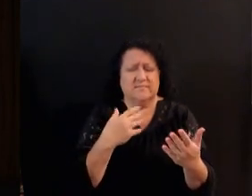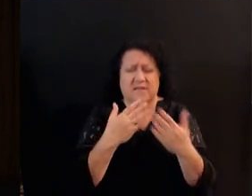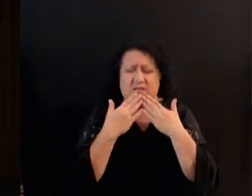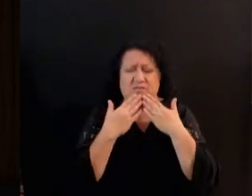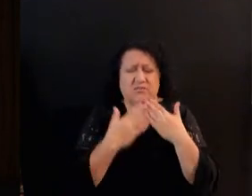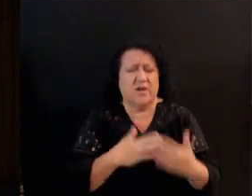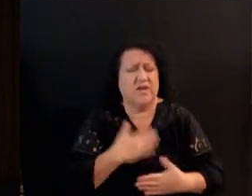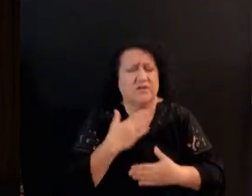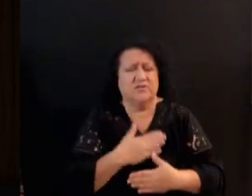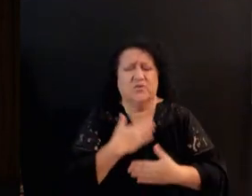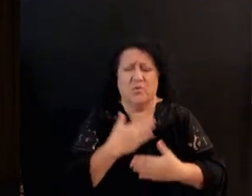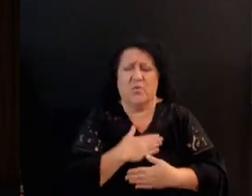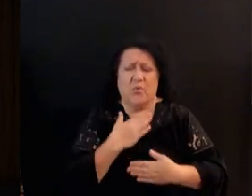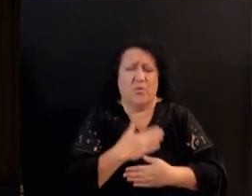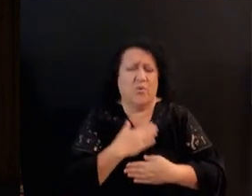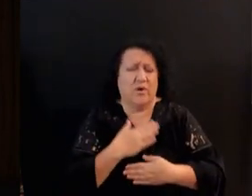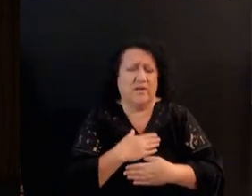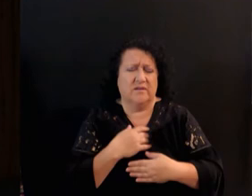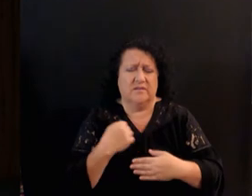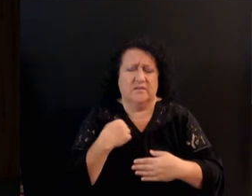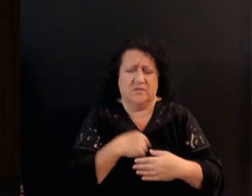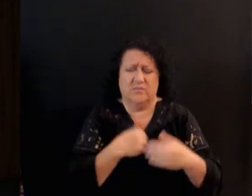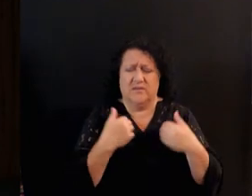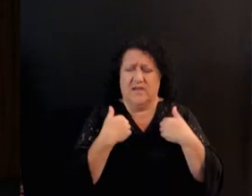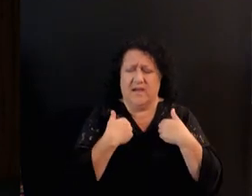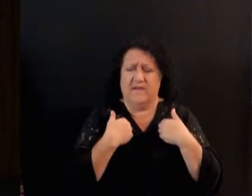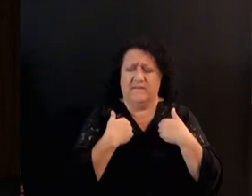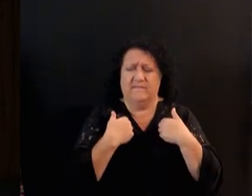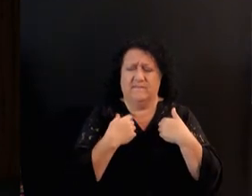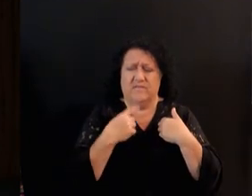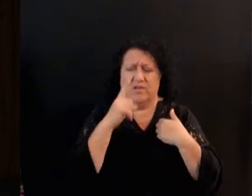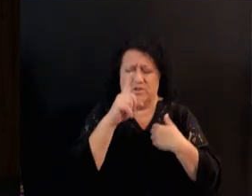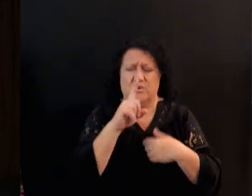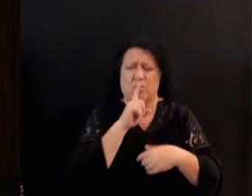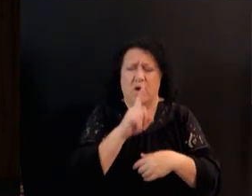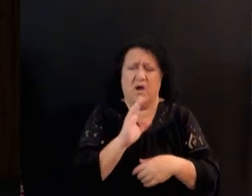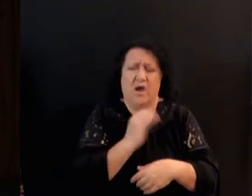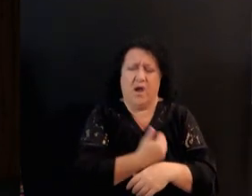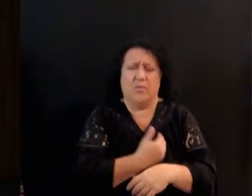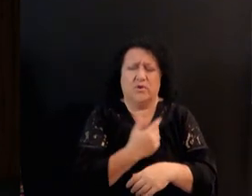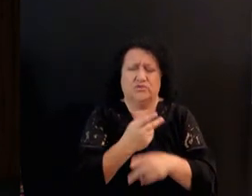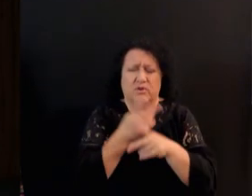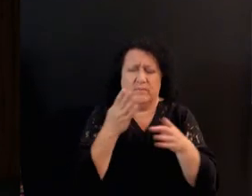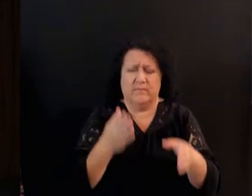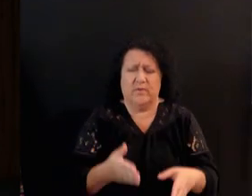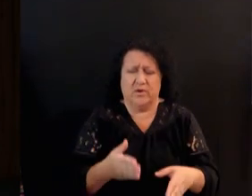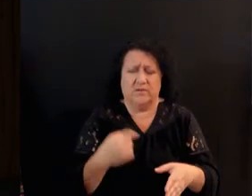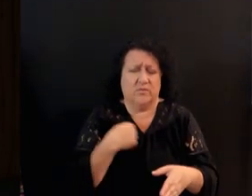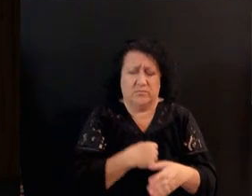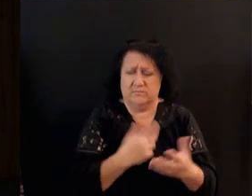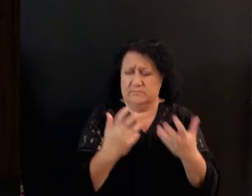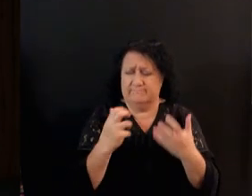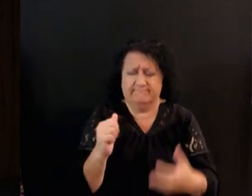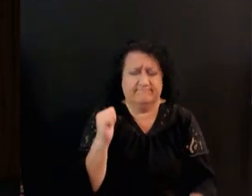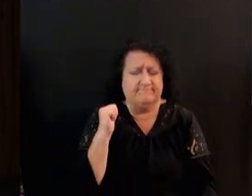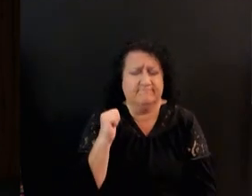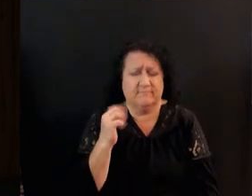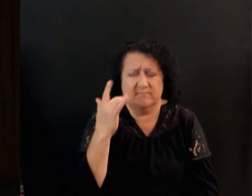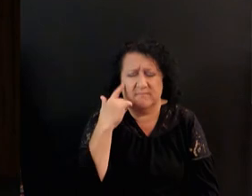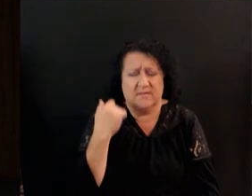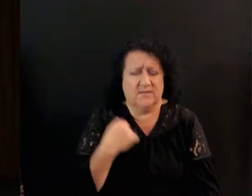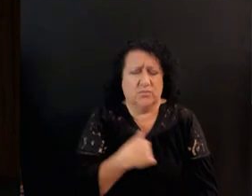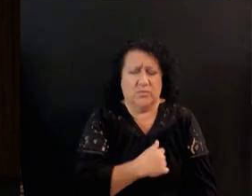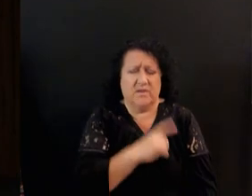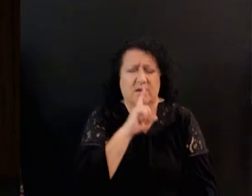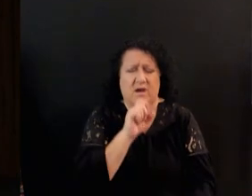shall not want because of who you are and because we are